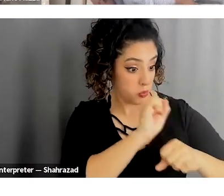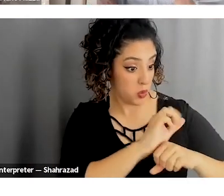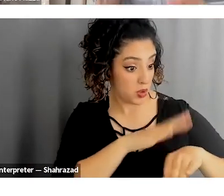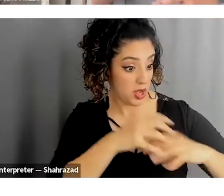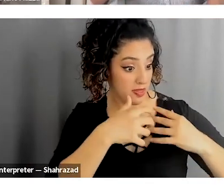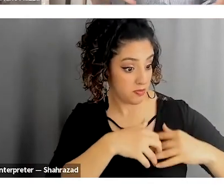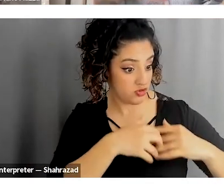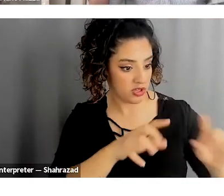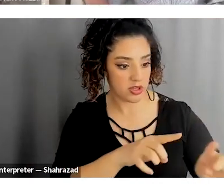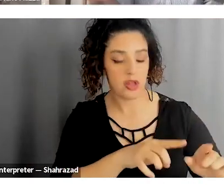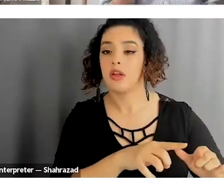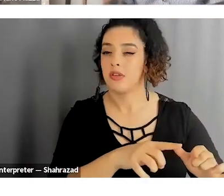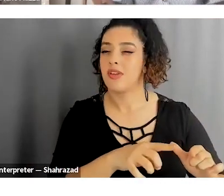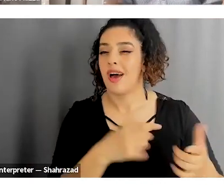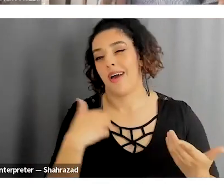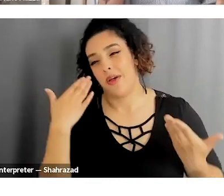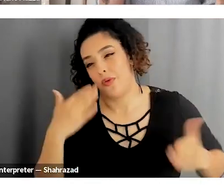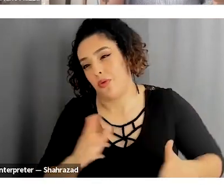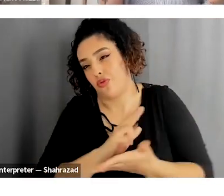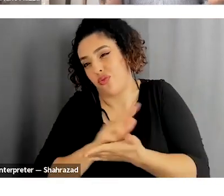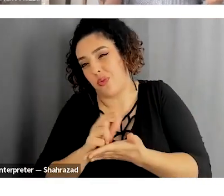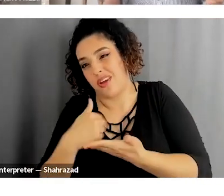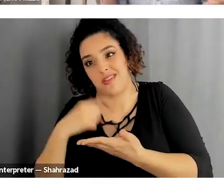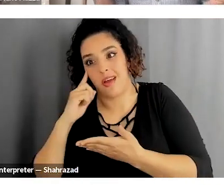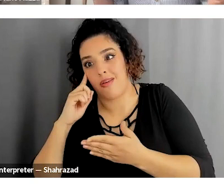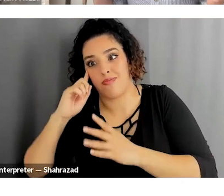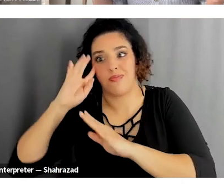popped into my head, but like, you know what I'm saying? It kind of becomes this